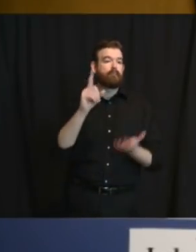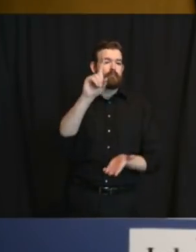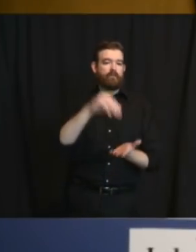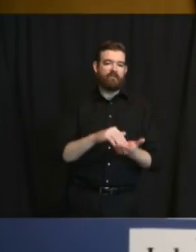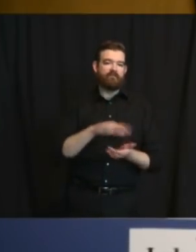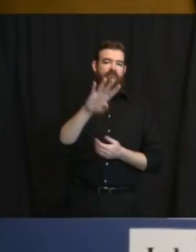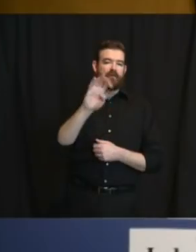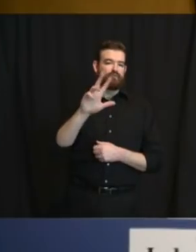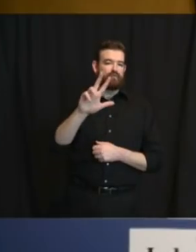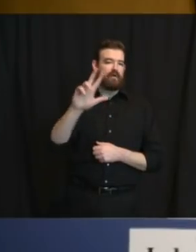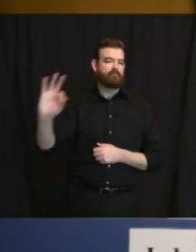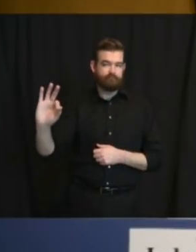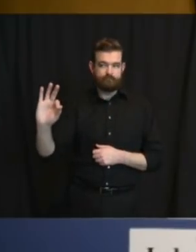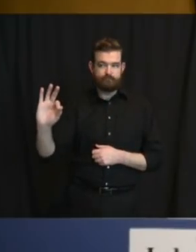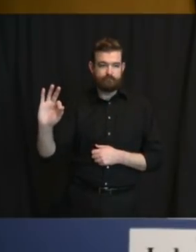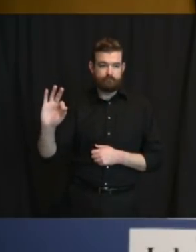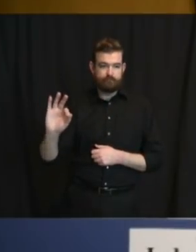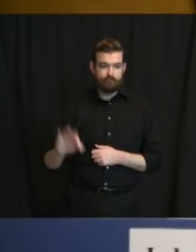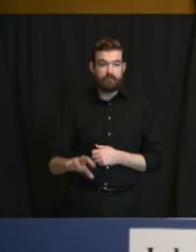care. 76%